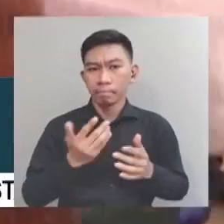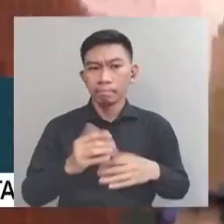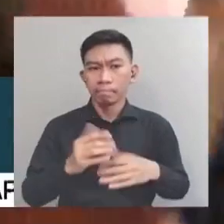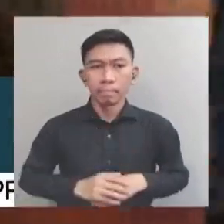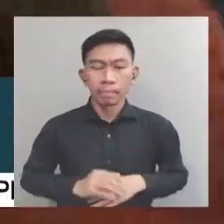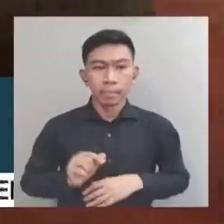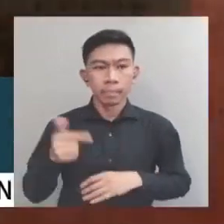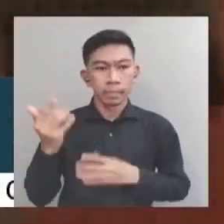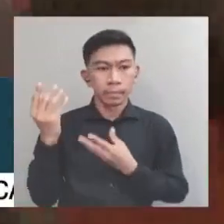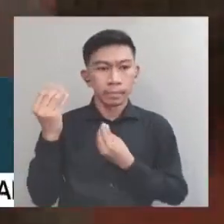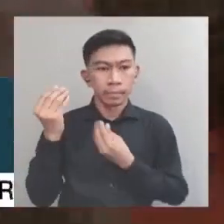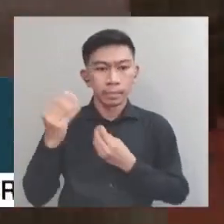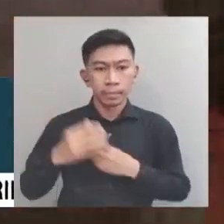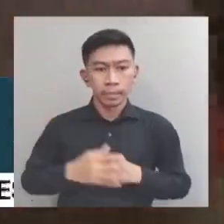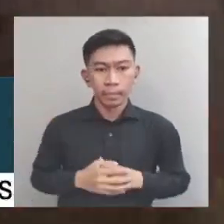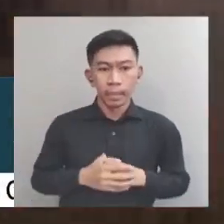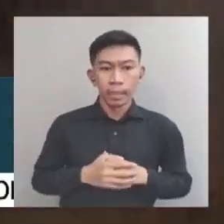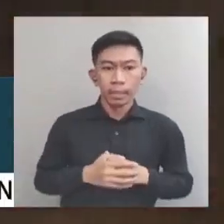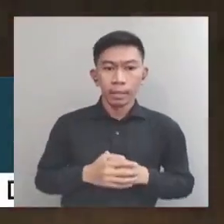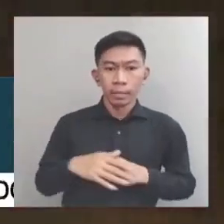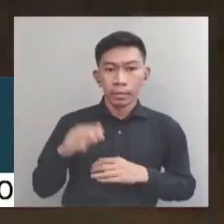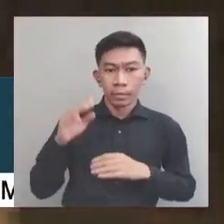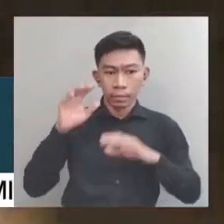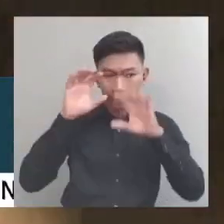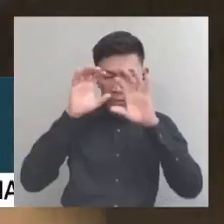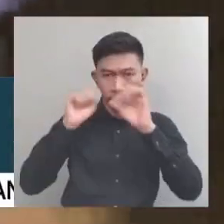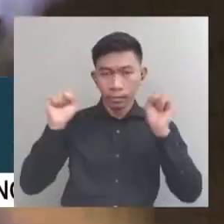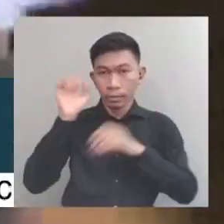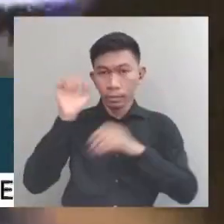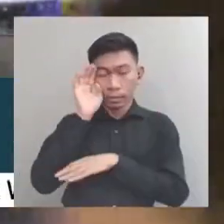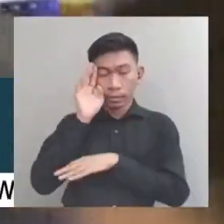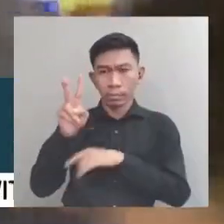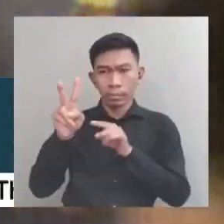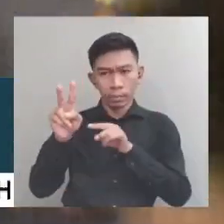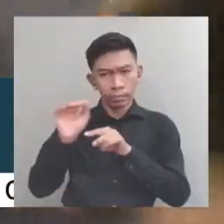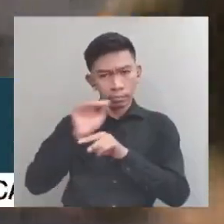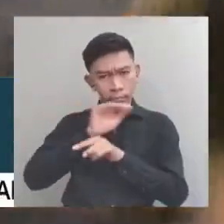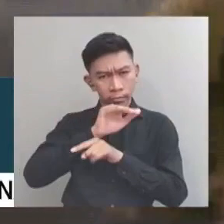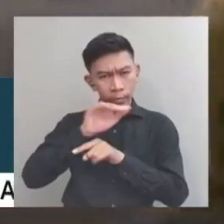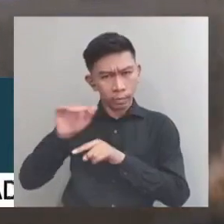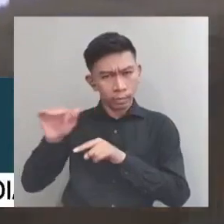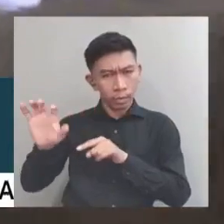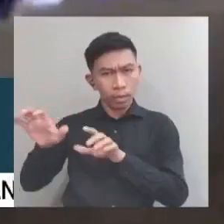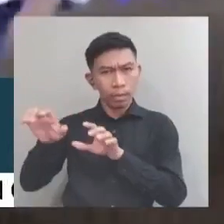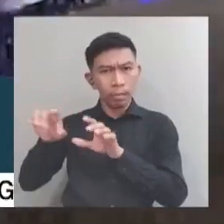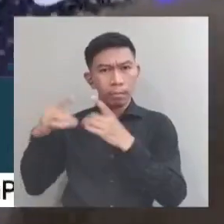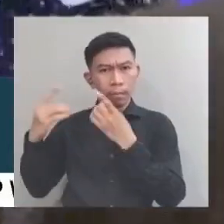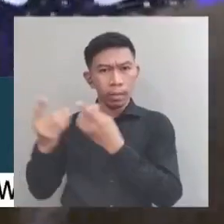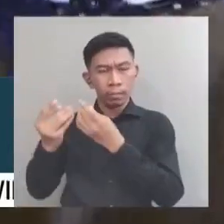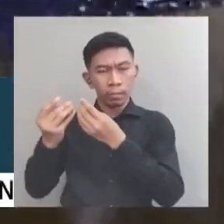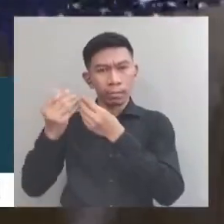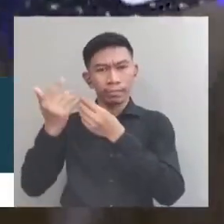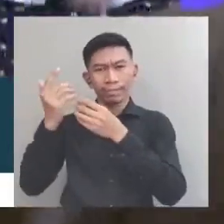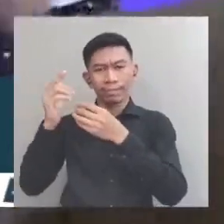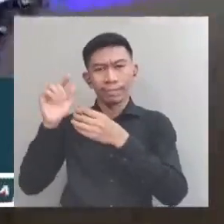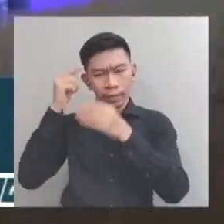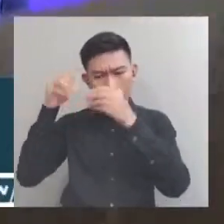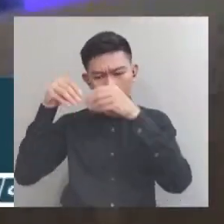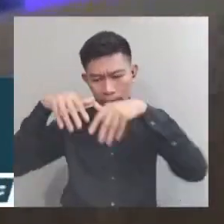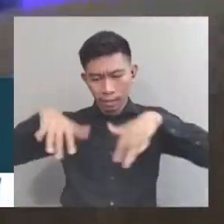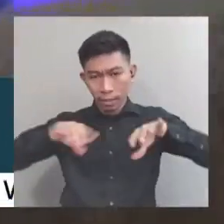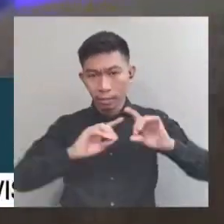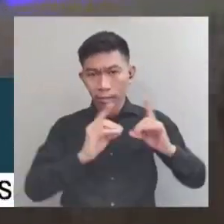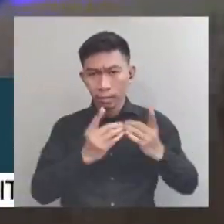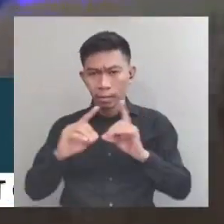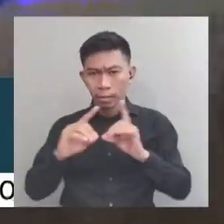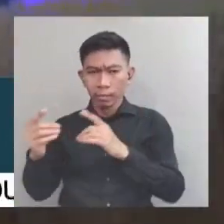Fermina, President Ferdinand Marcos Jr. urged all branches of government to genuinely uphold the public's right to freedom of information, saying that fake news